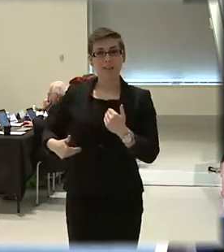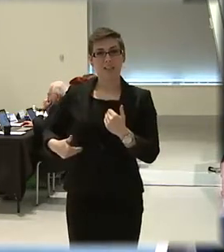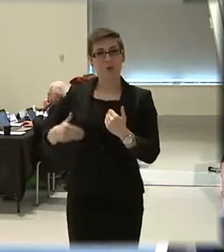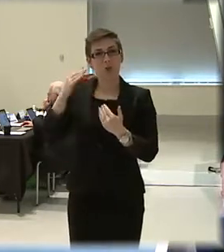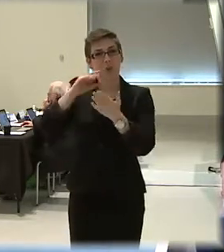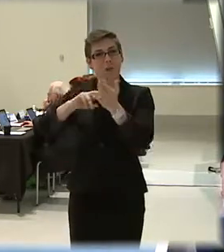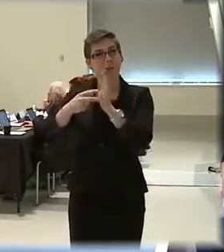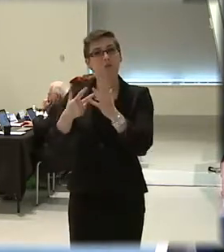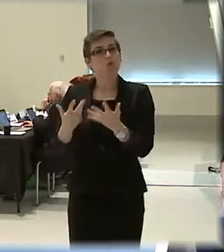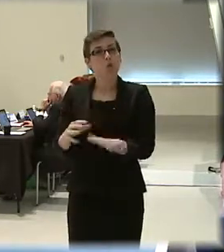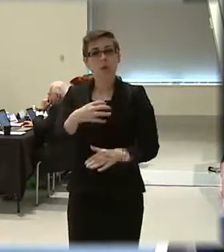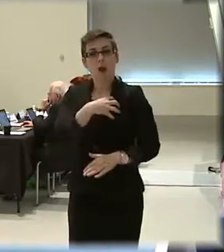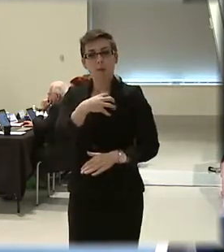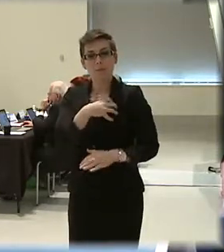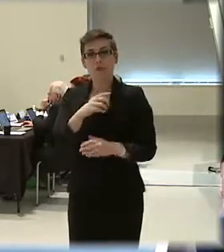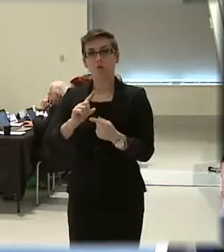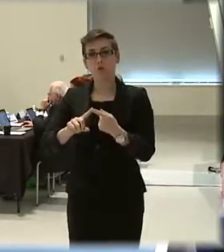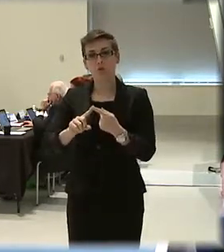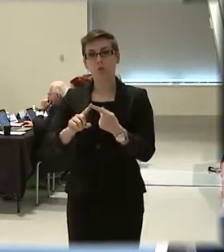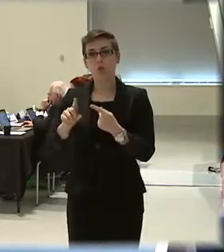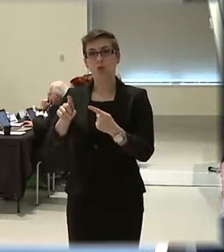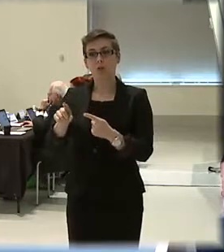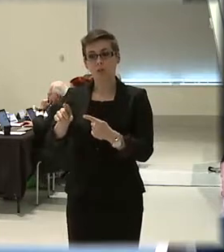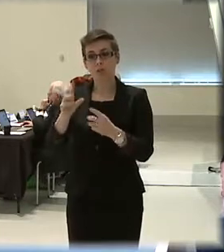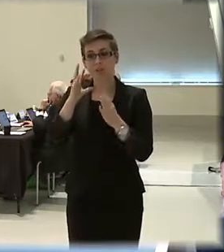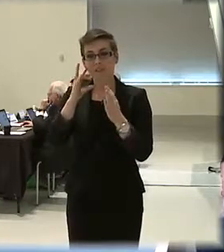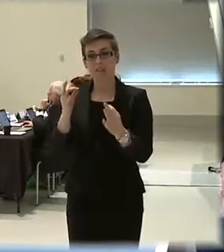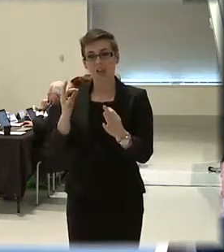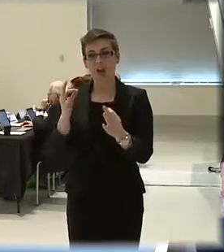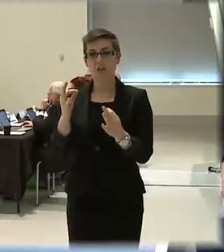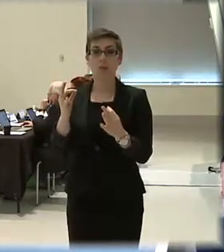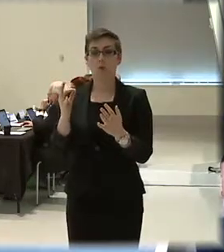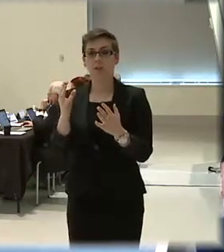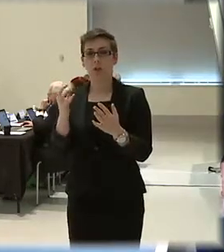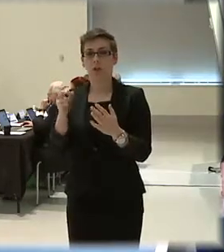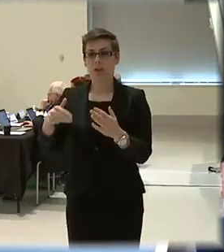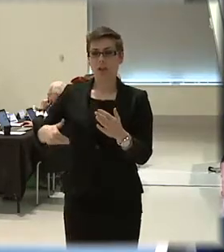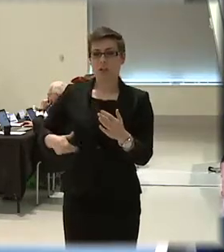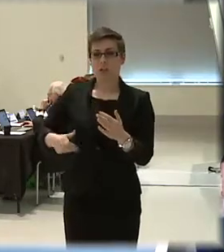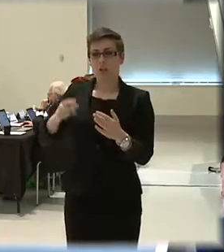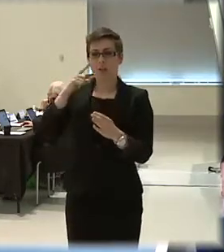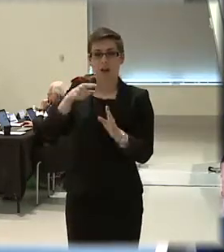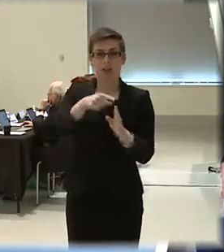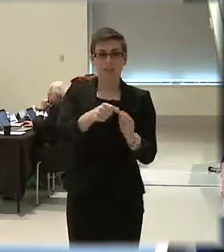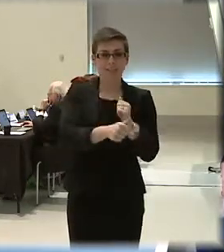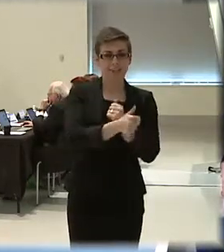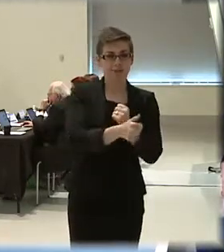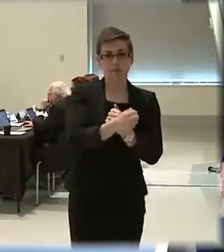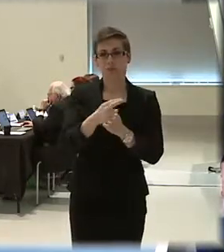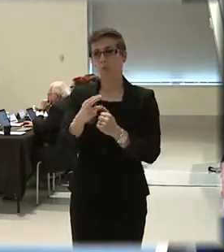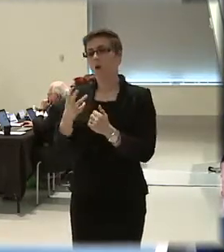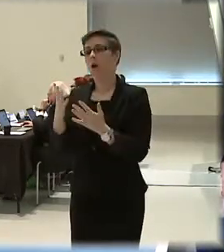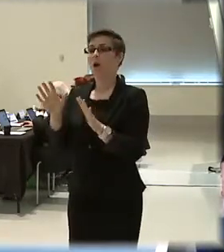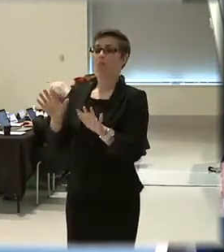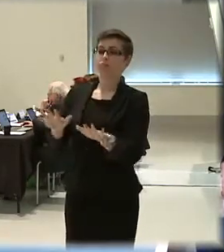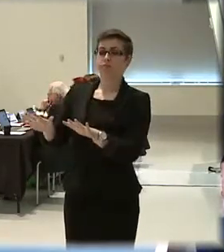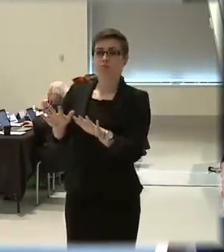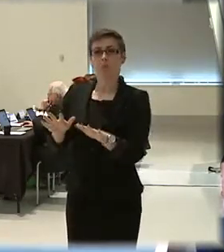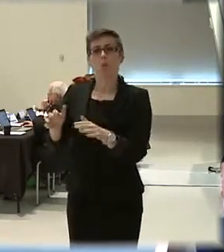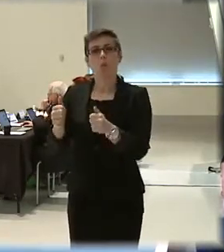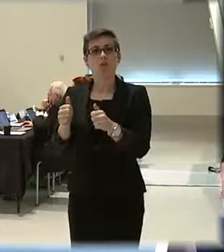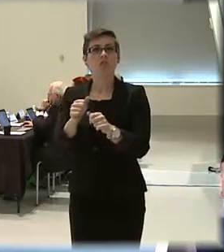necessarily want the officers to be making that, okay, am I in category A or B or C right now, but actually creating some bright